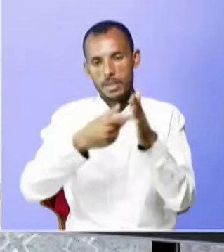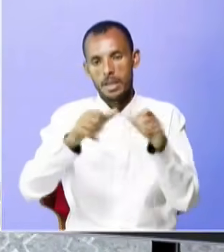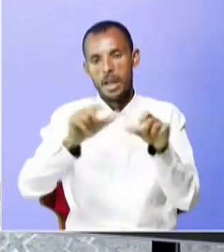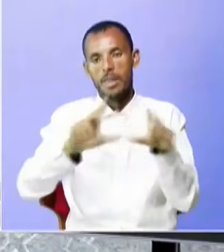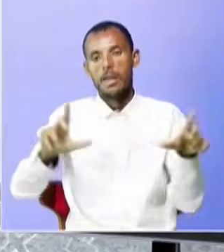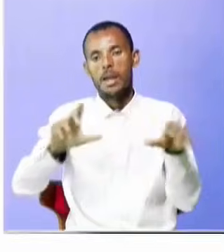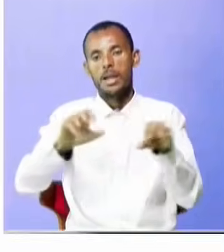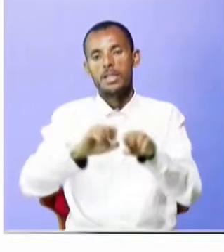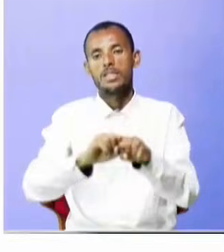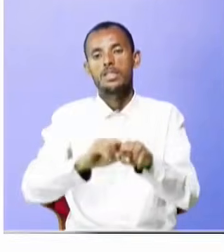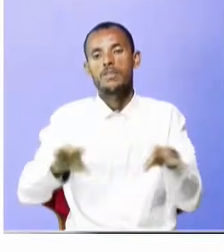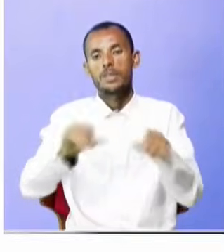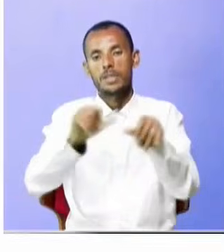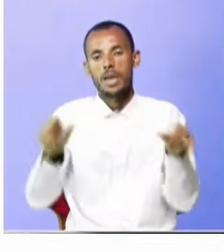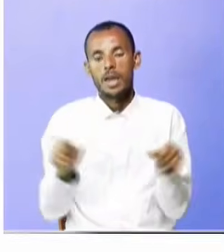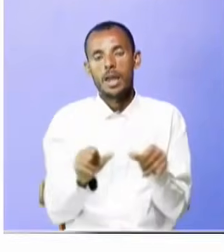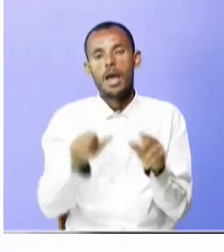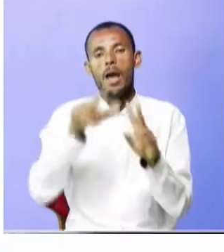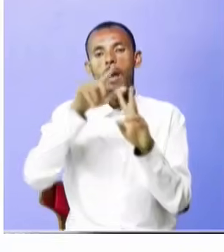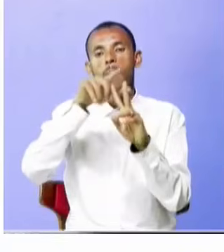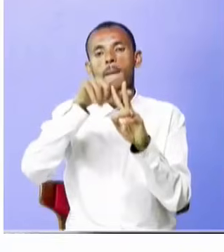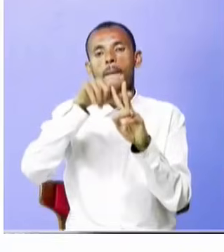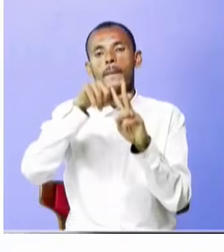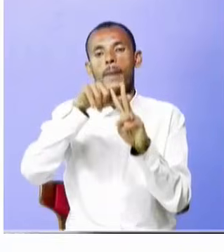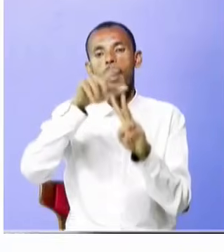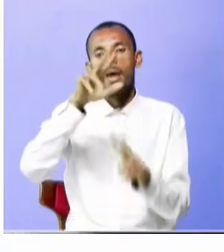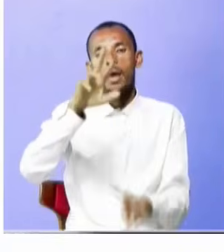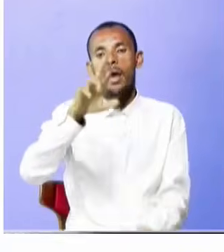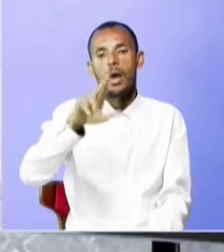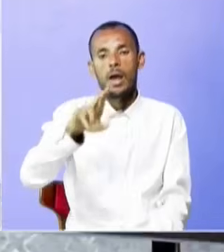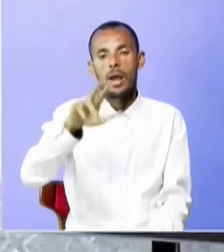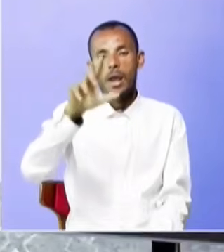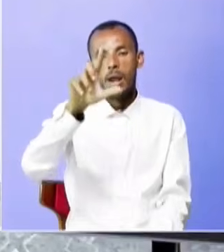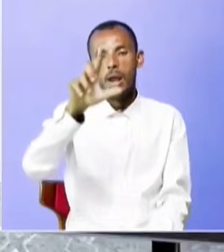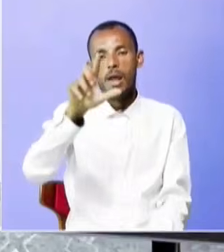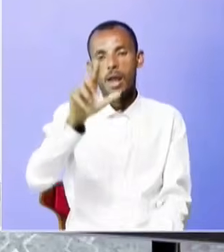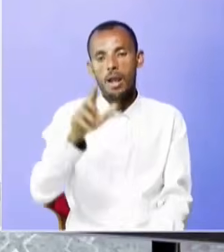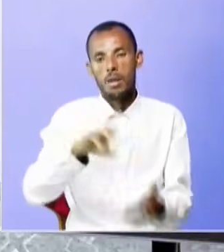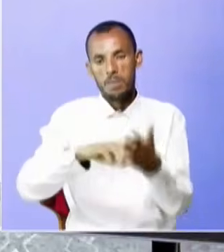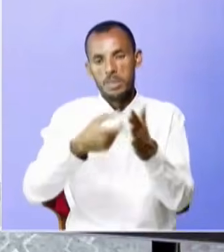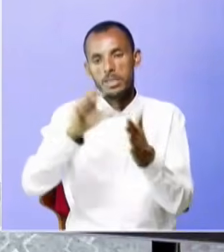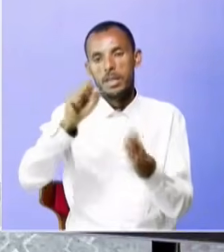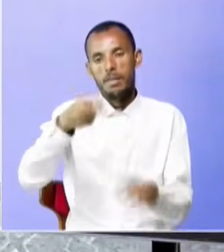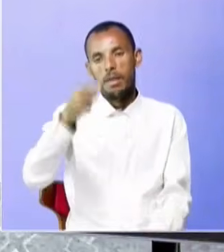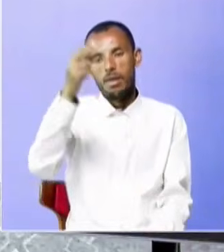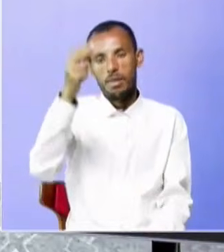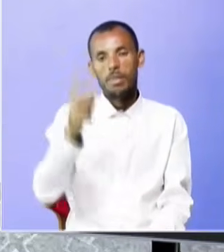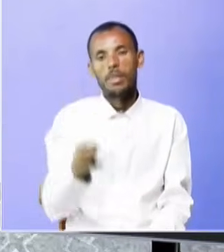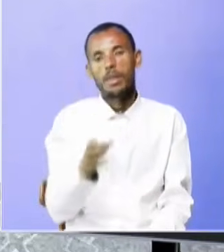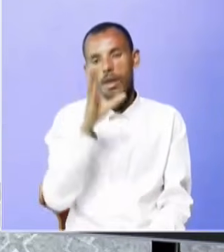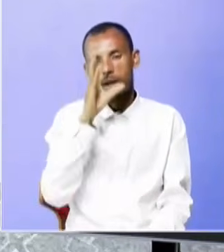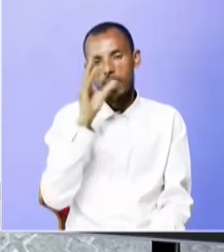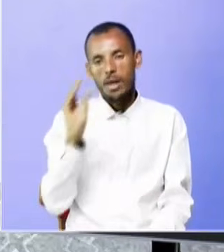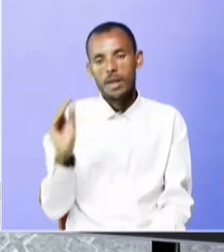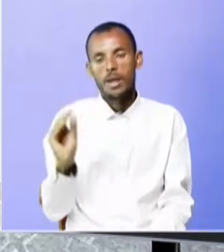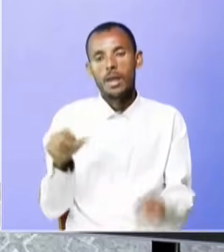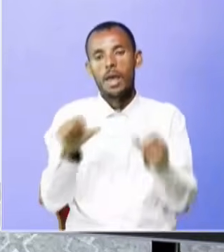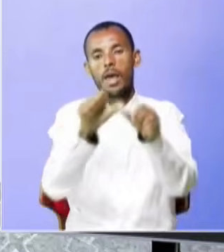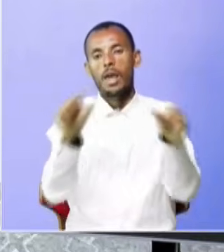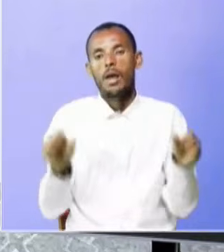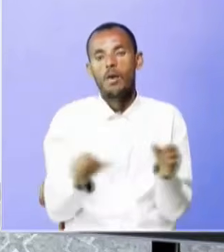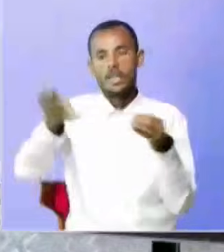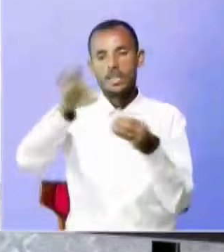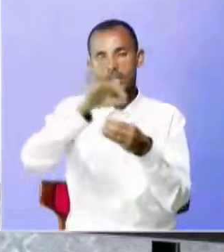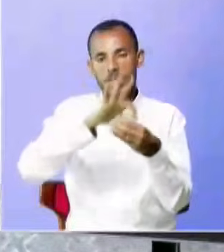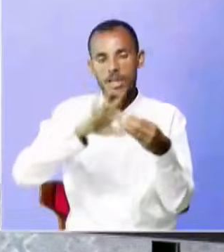surface area, is pi RL from the first formula, and area of the base.